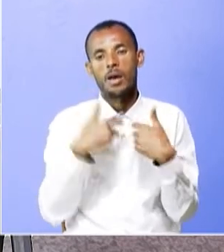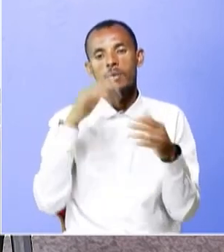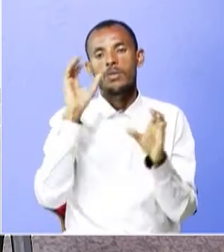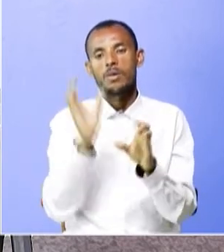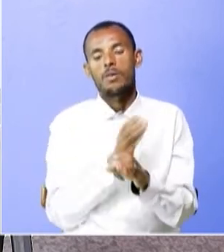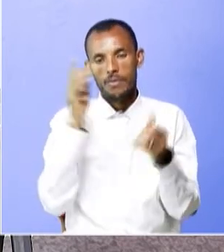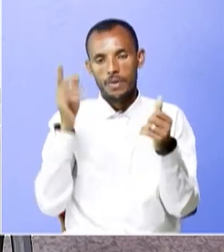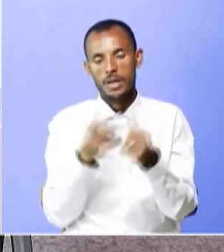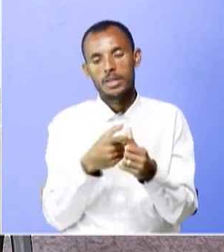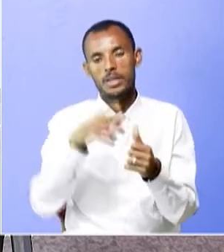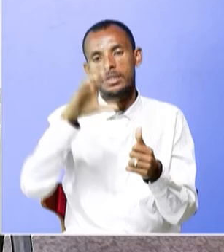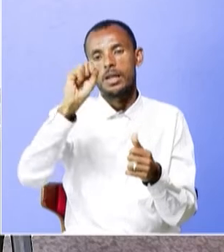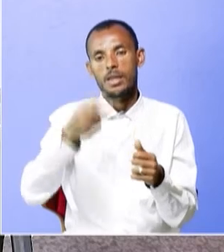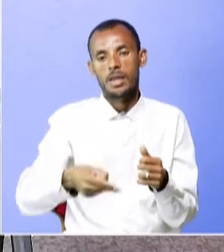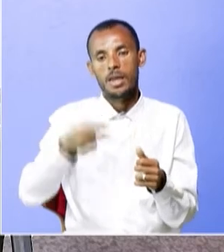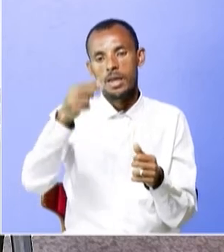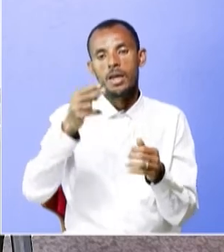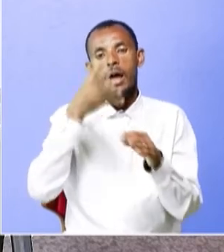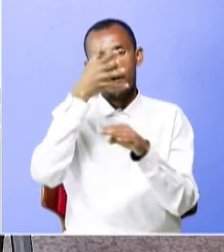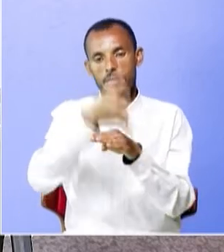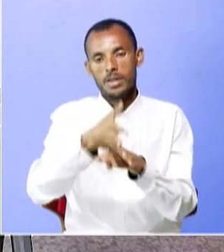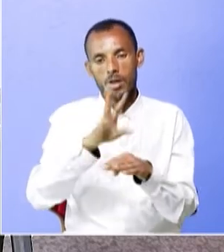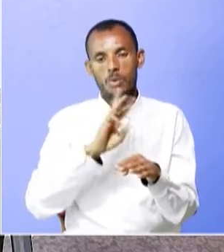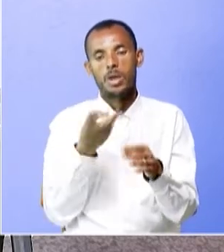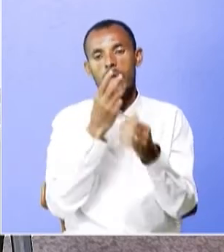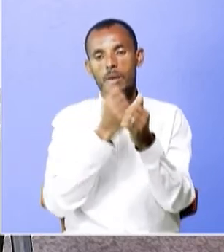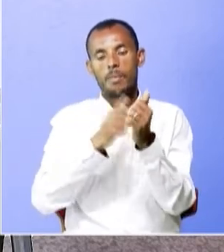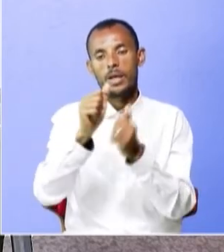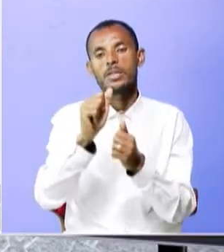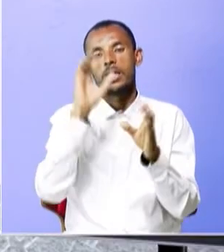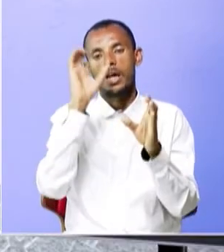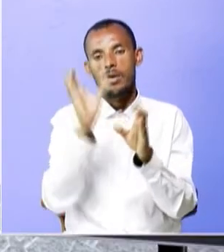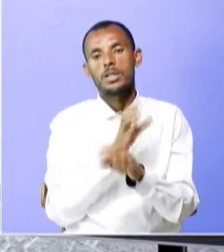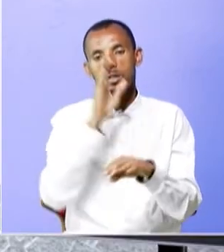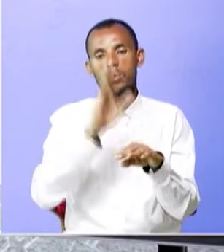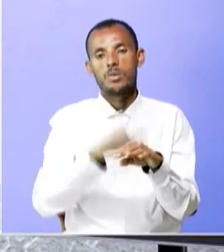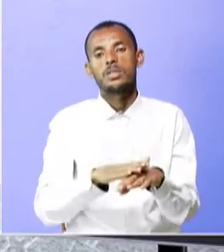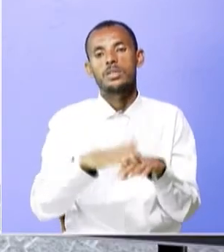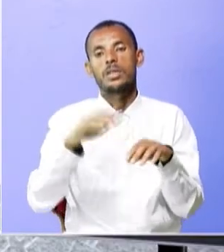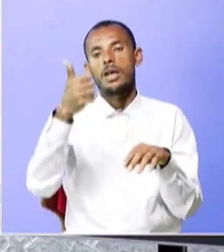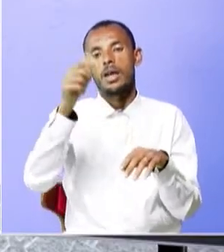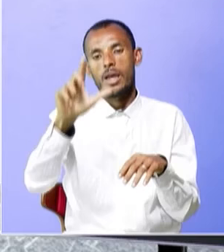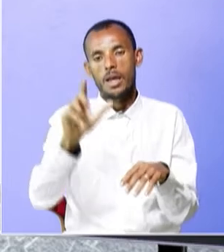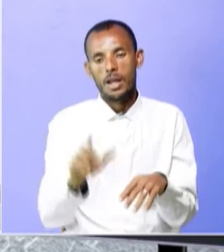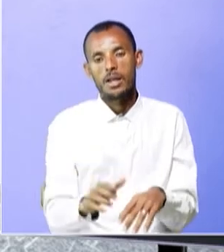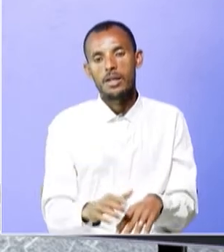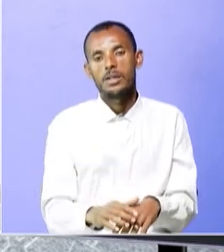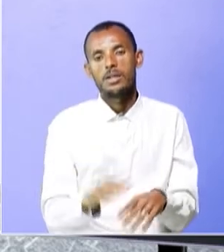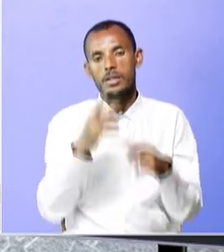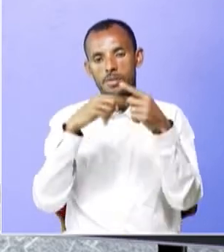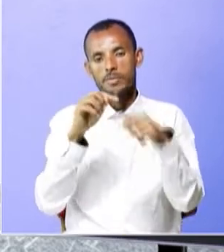calculate first the slant head, then after we proceed to the calculation on the lateral surface area. Come